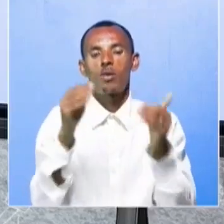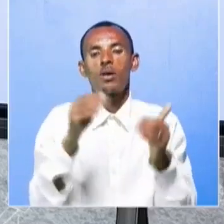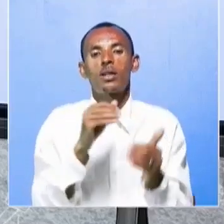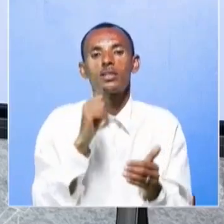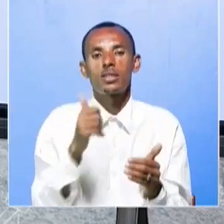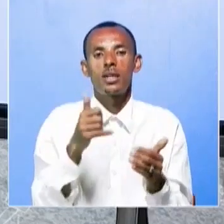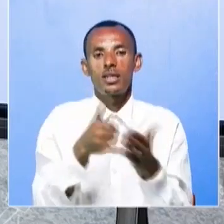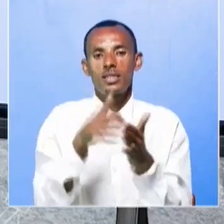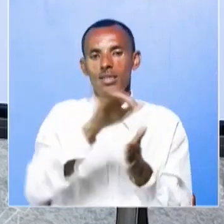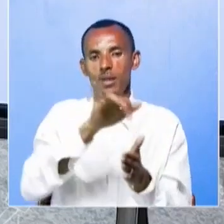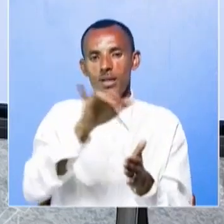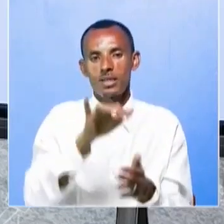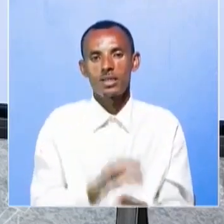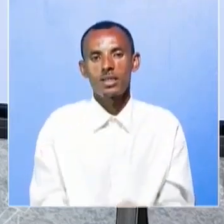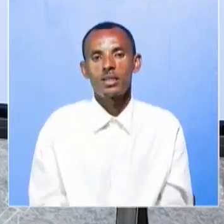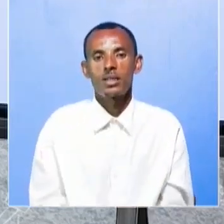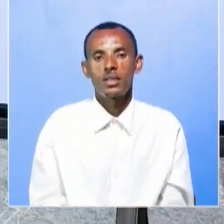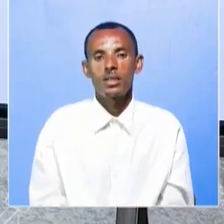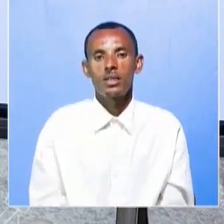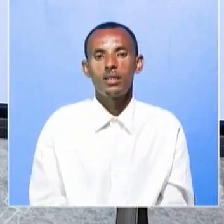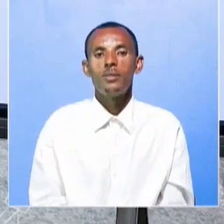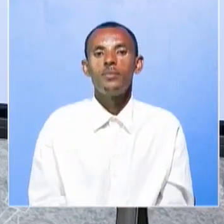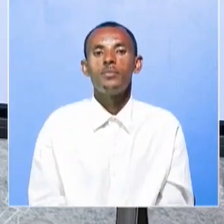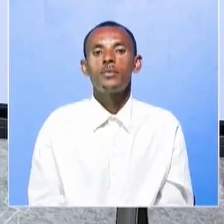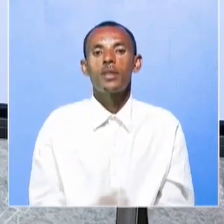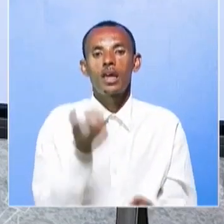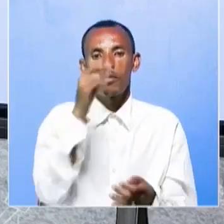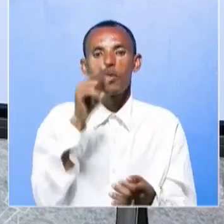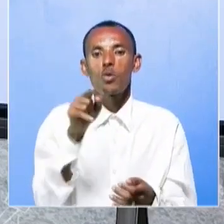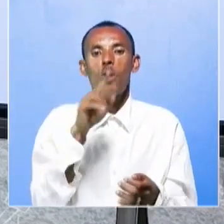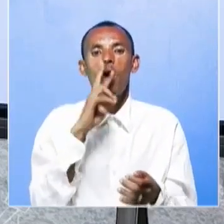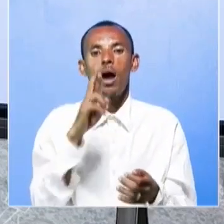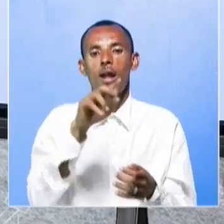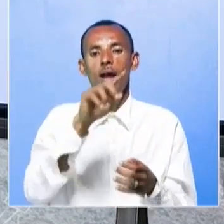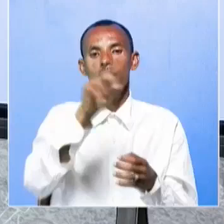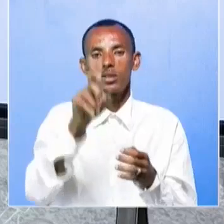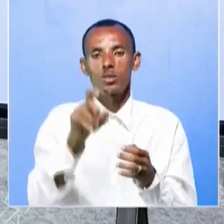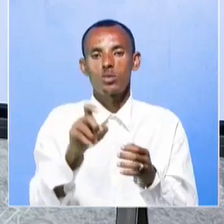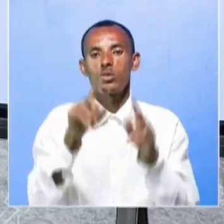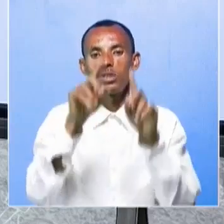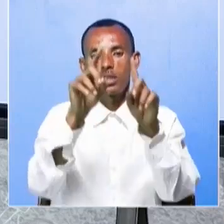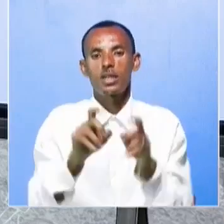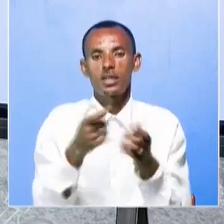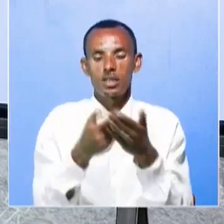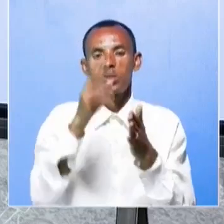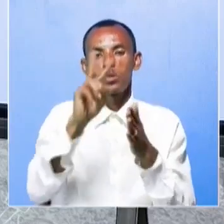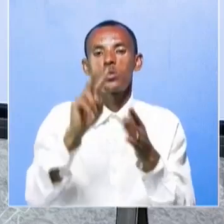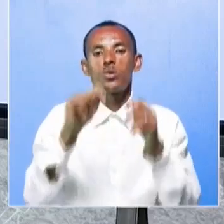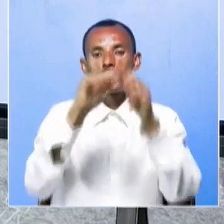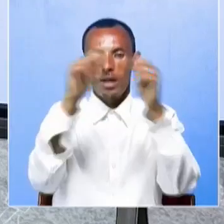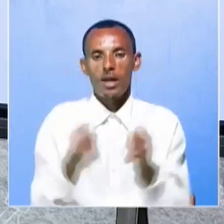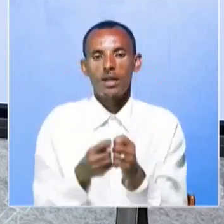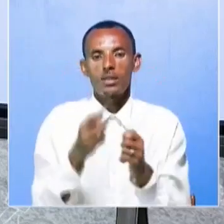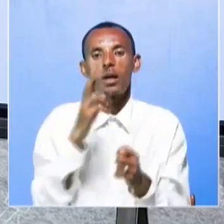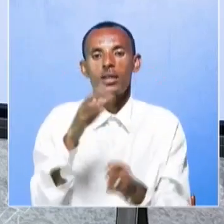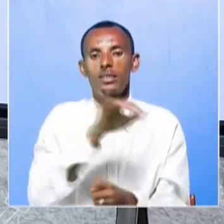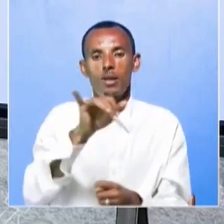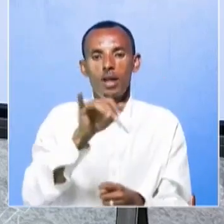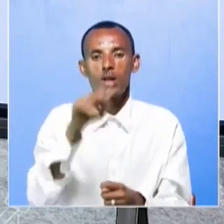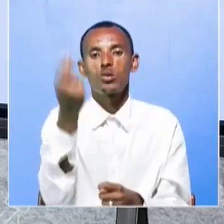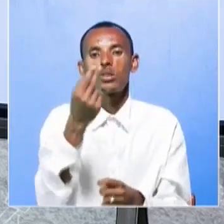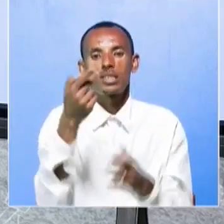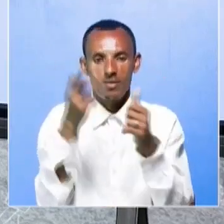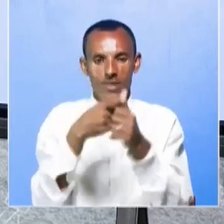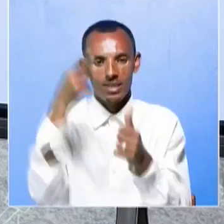about similarity, make a correction in that way. If you are asked to check whether these two triangles are similar using the